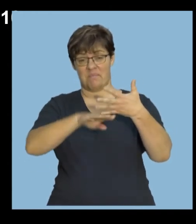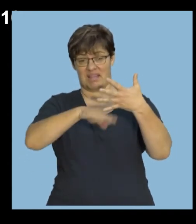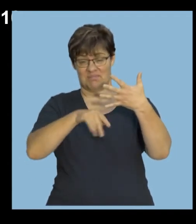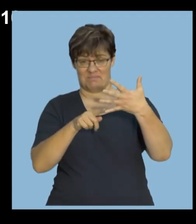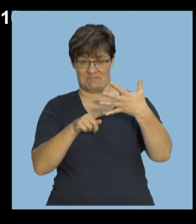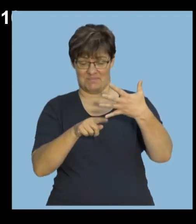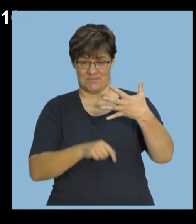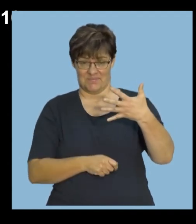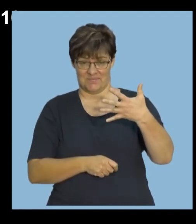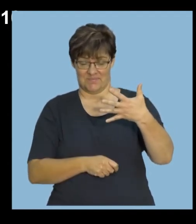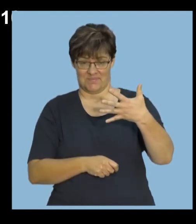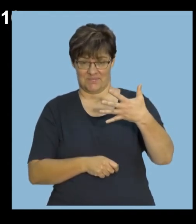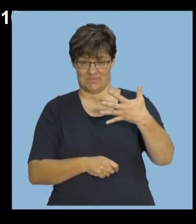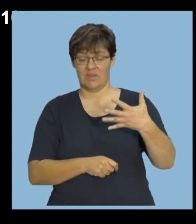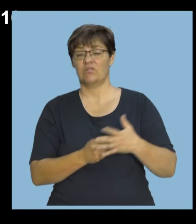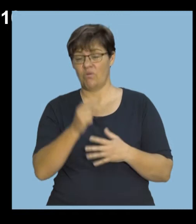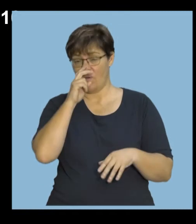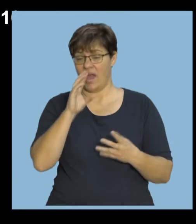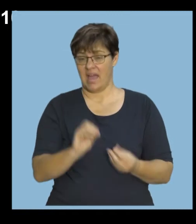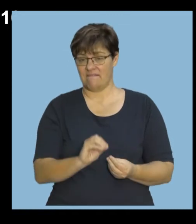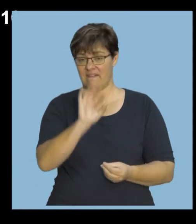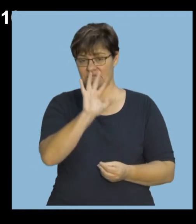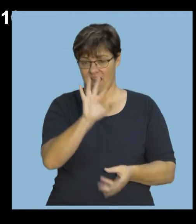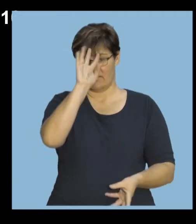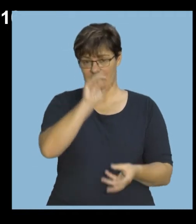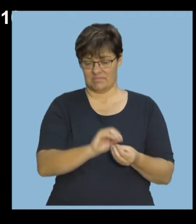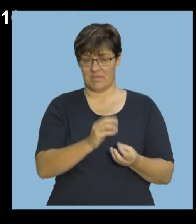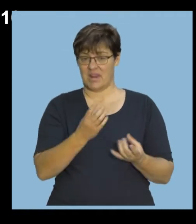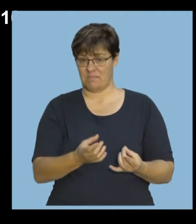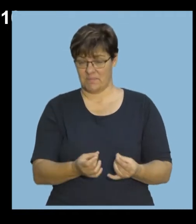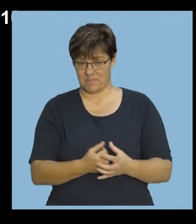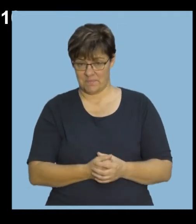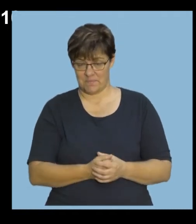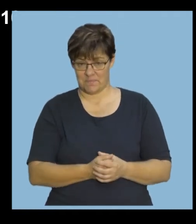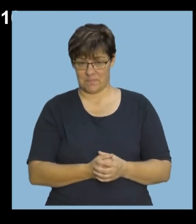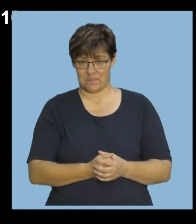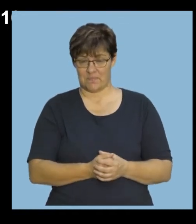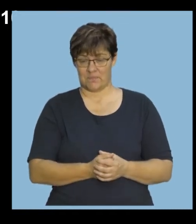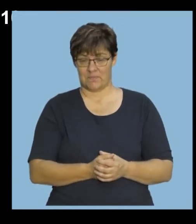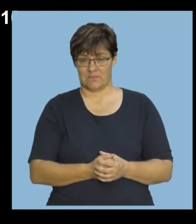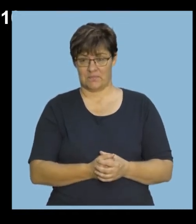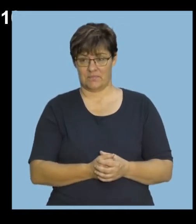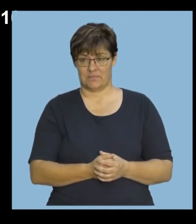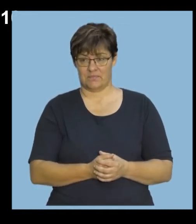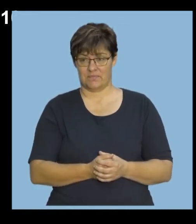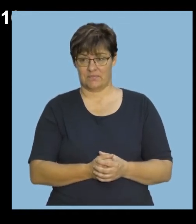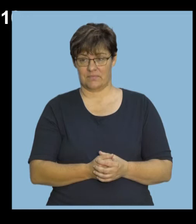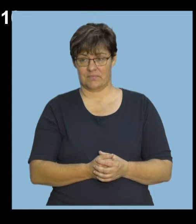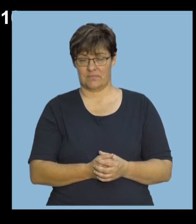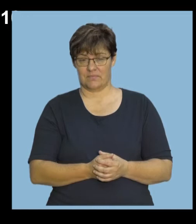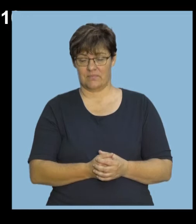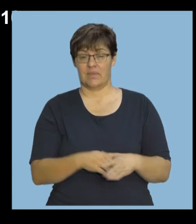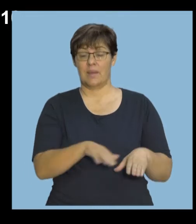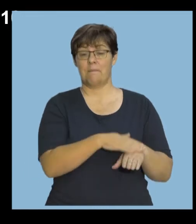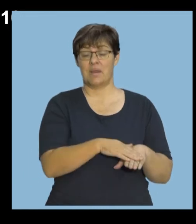and maximum value to have our 5-number summary. So